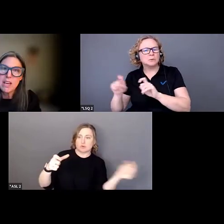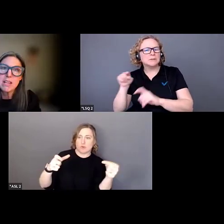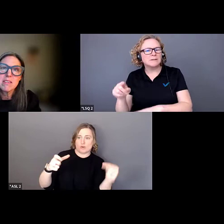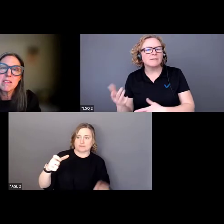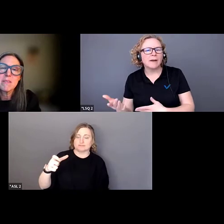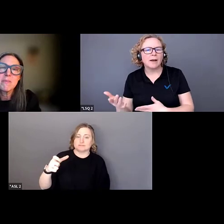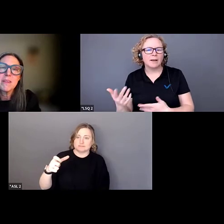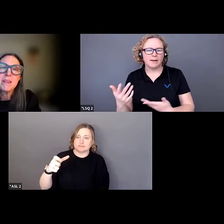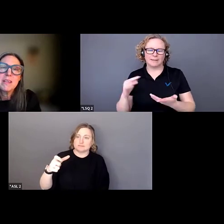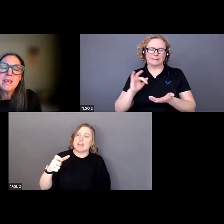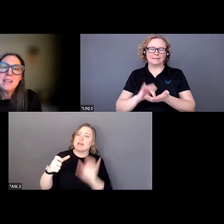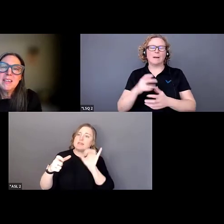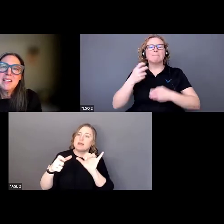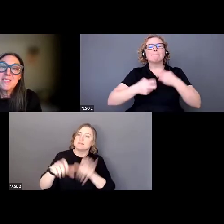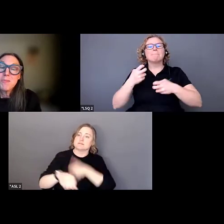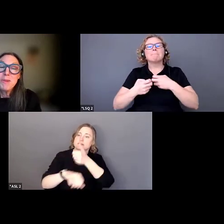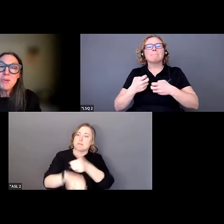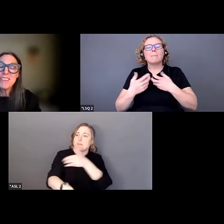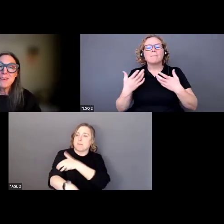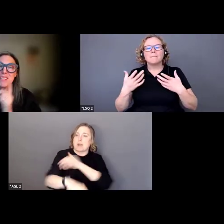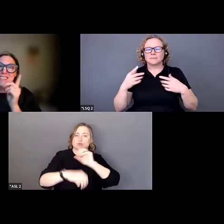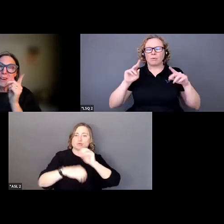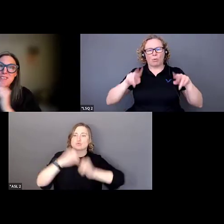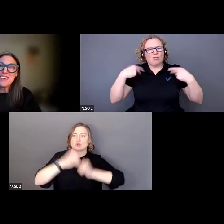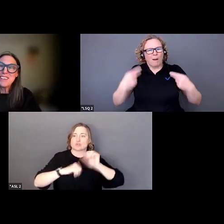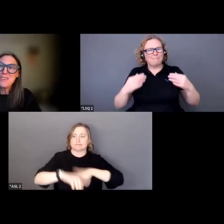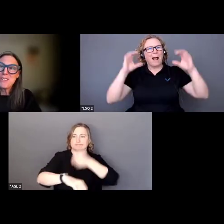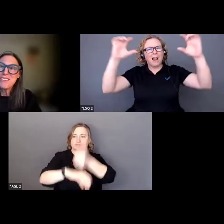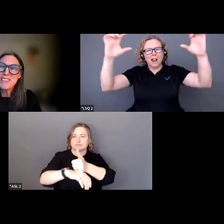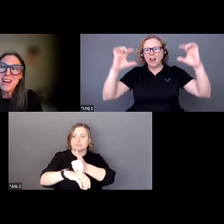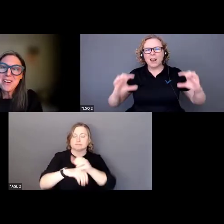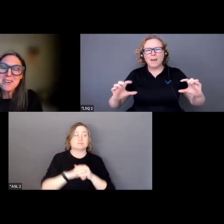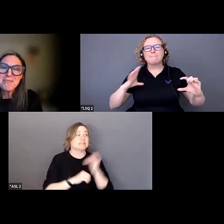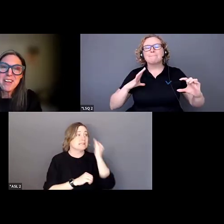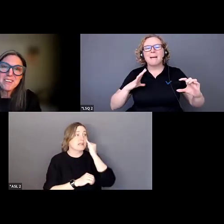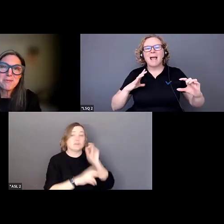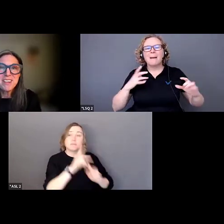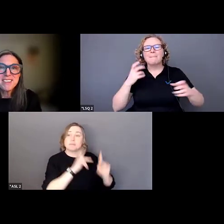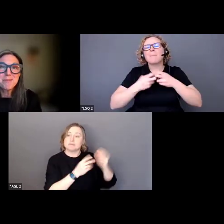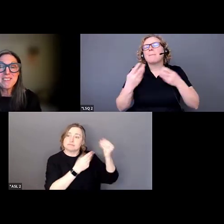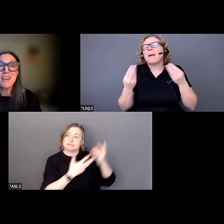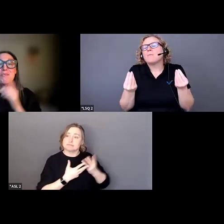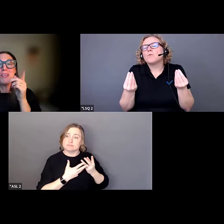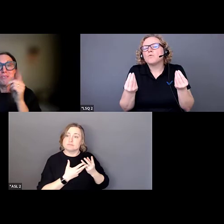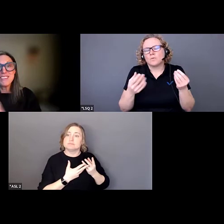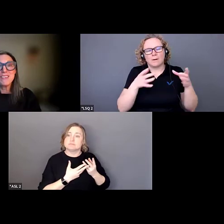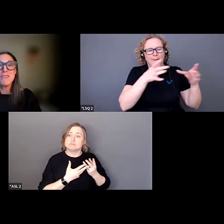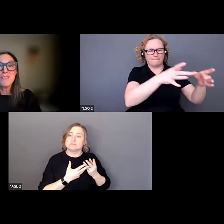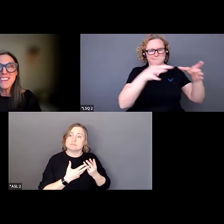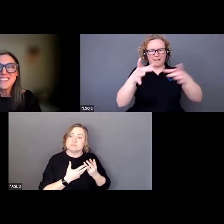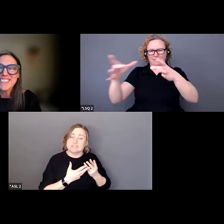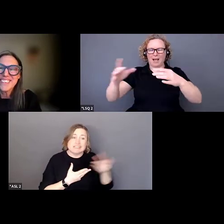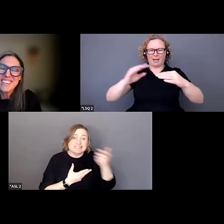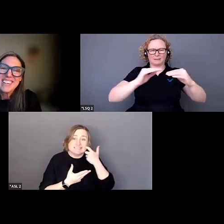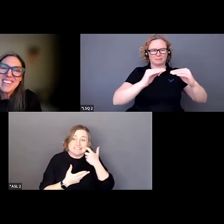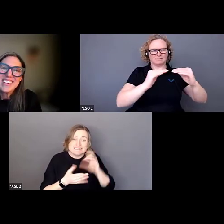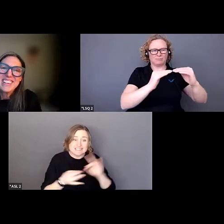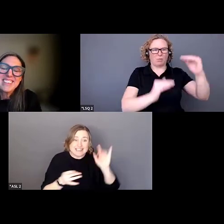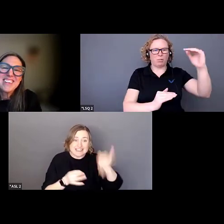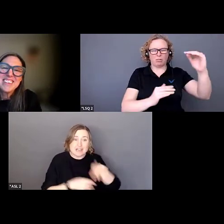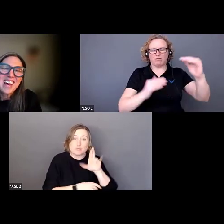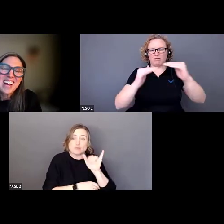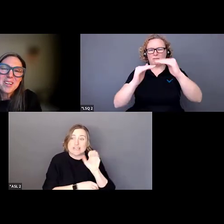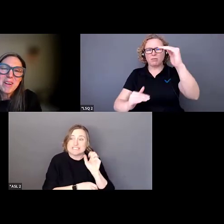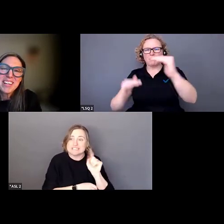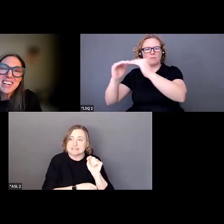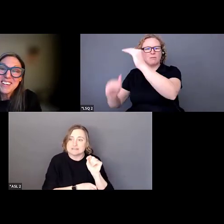that it advances. So when people say to me, Stephanie, you received unearned advantage from racism, Stephanie, what you just did was racist. It's